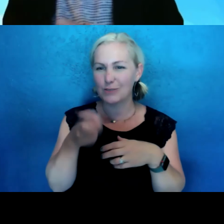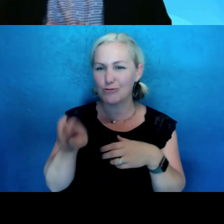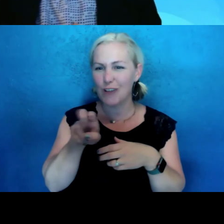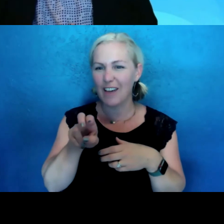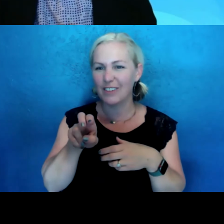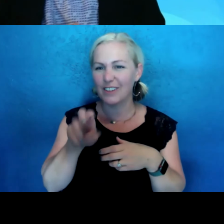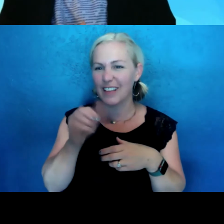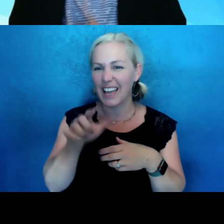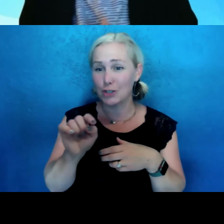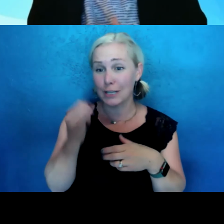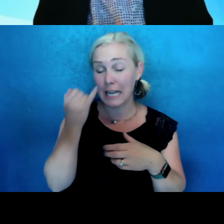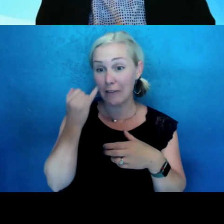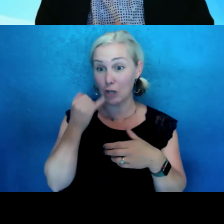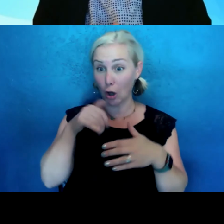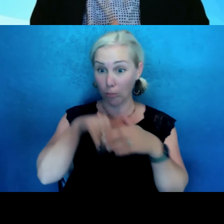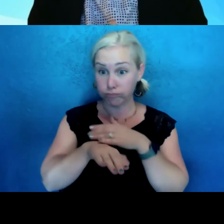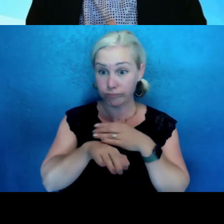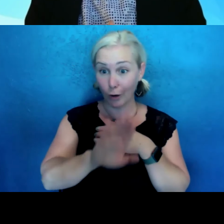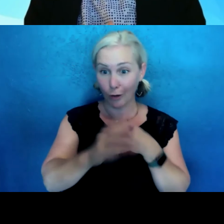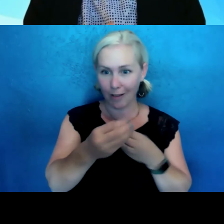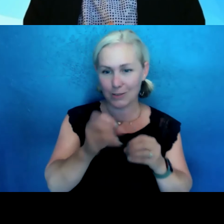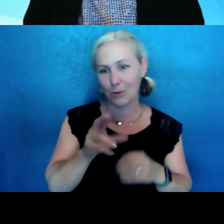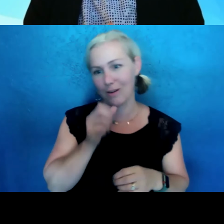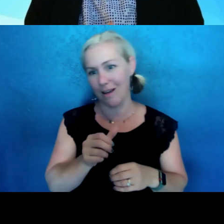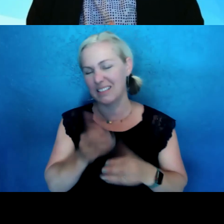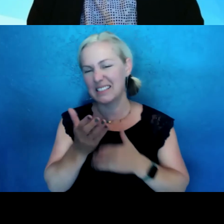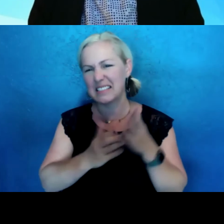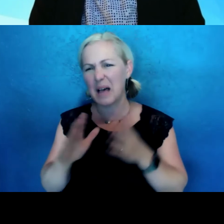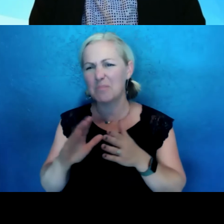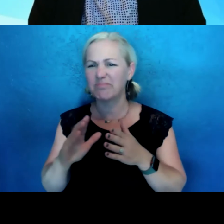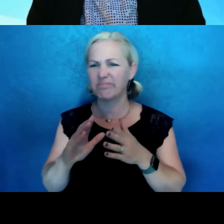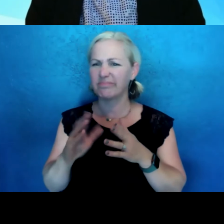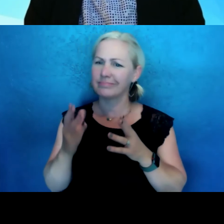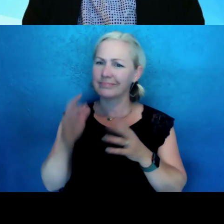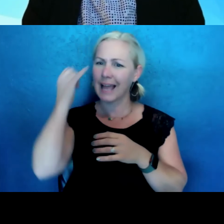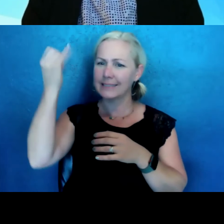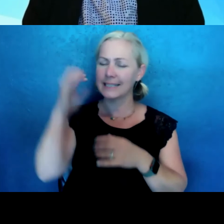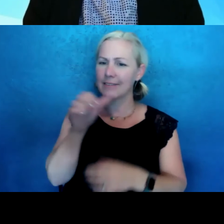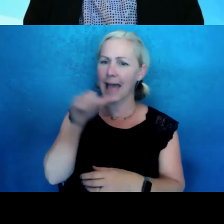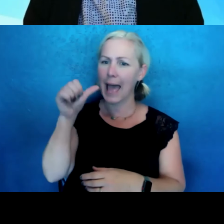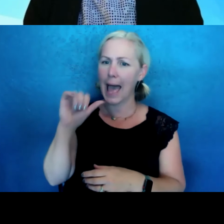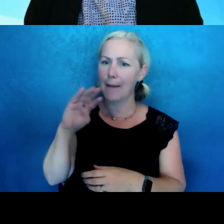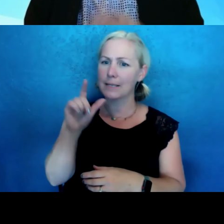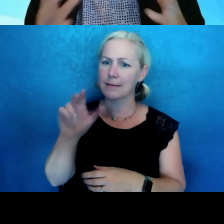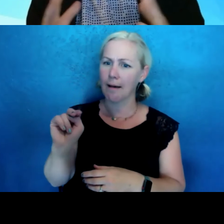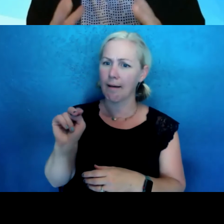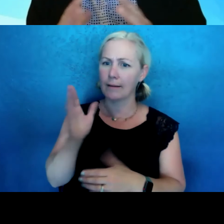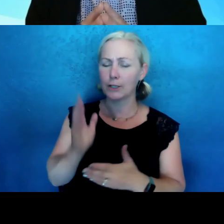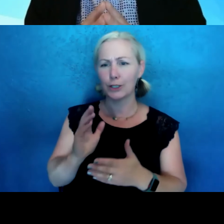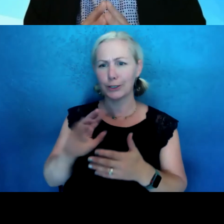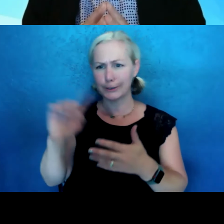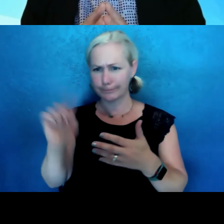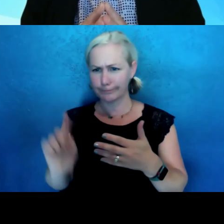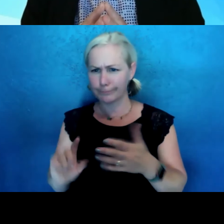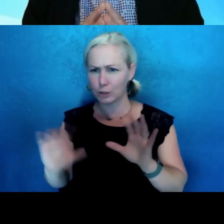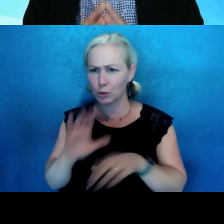or not you actually go to her office. Some have used the Amazon analogy. You go to Amazon and do all your Christmas shopping. I don't like that one because